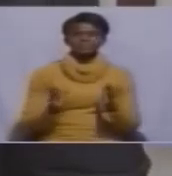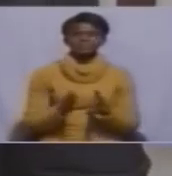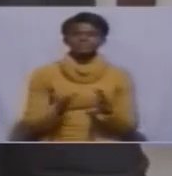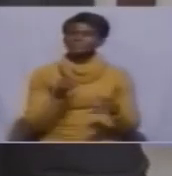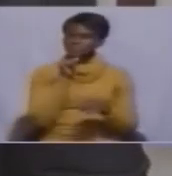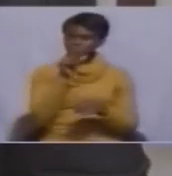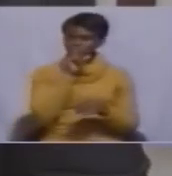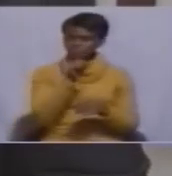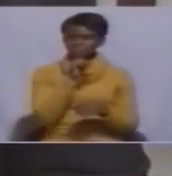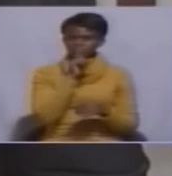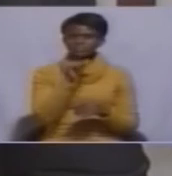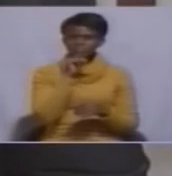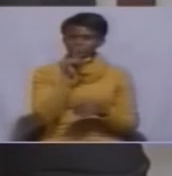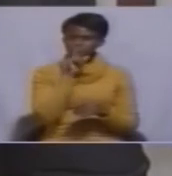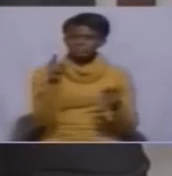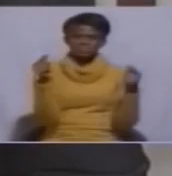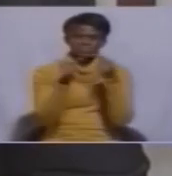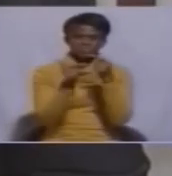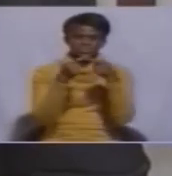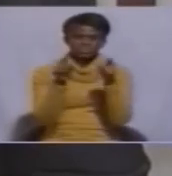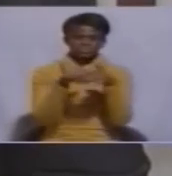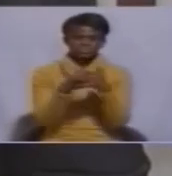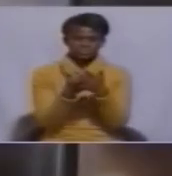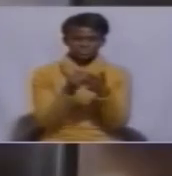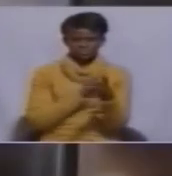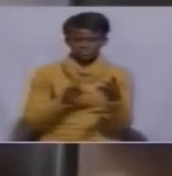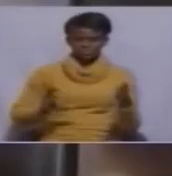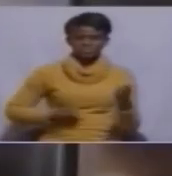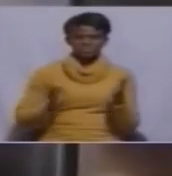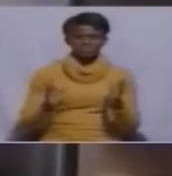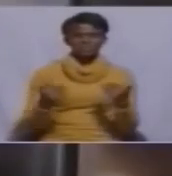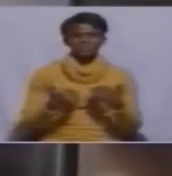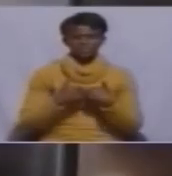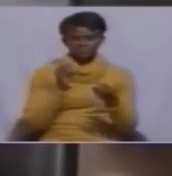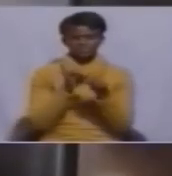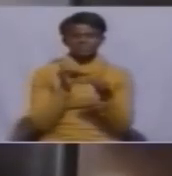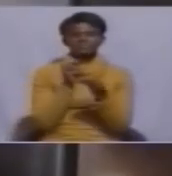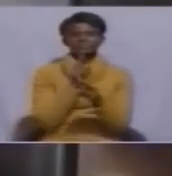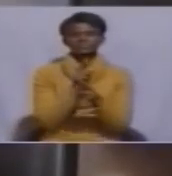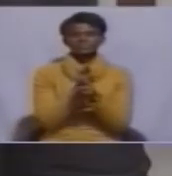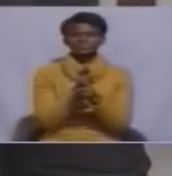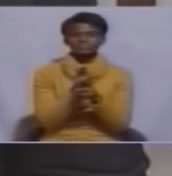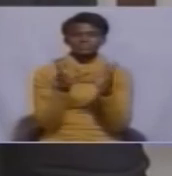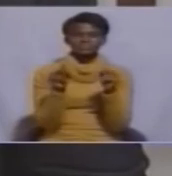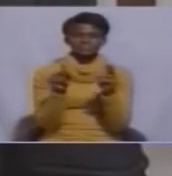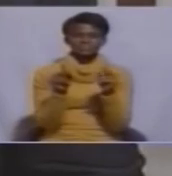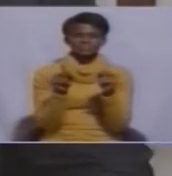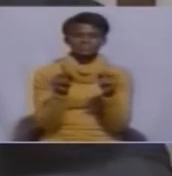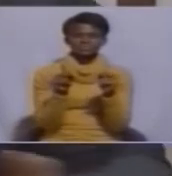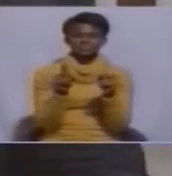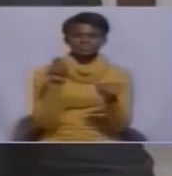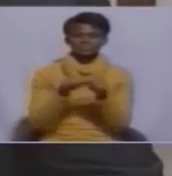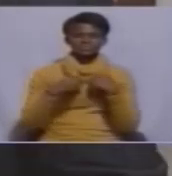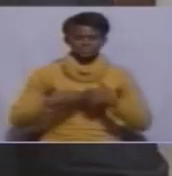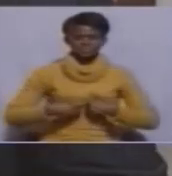too sure there's a contradiction in that. Does it in any way say Christianity has more rights than the other? No, because everyone is